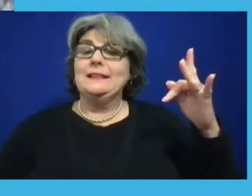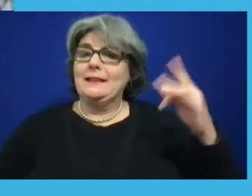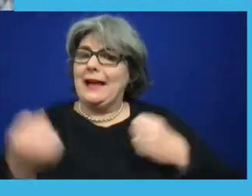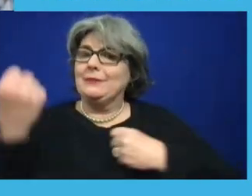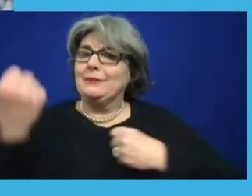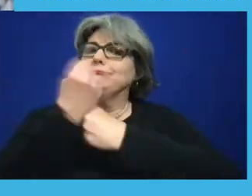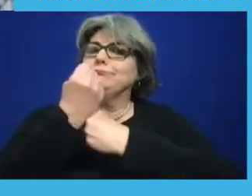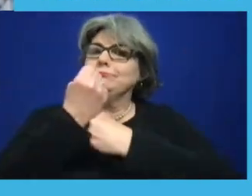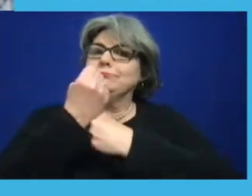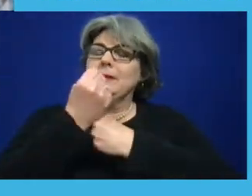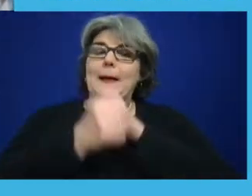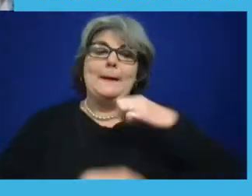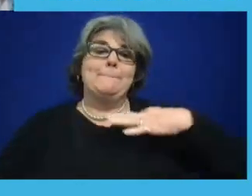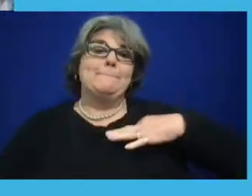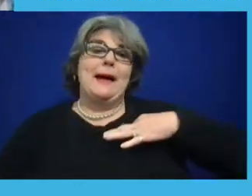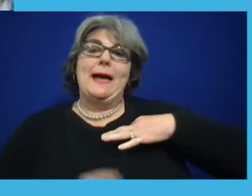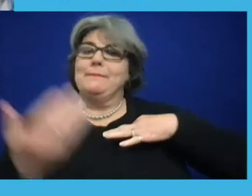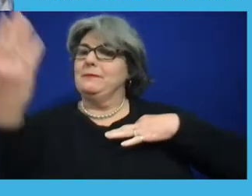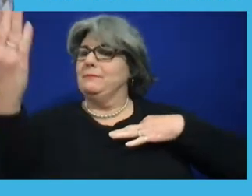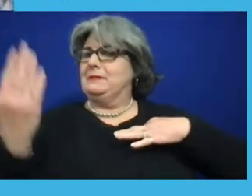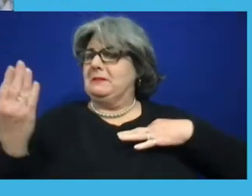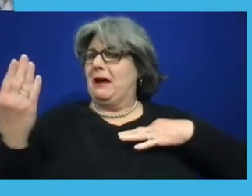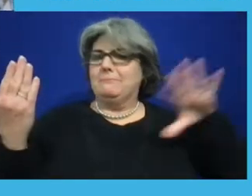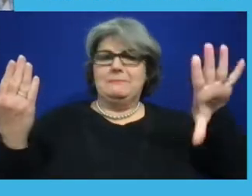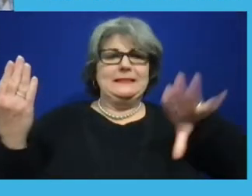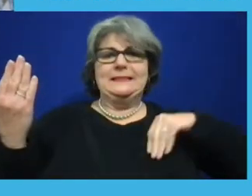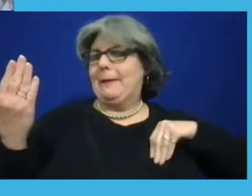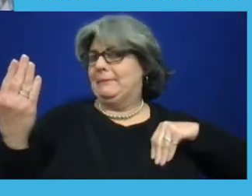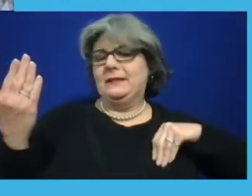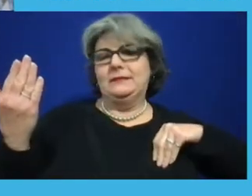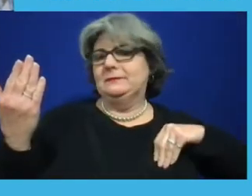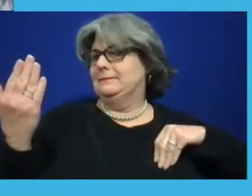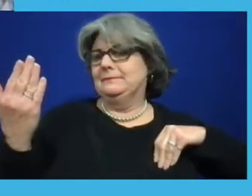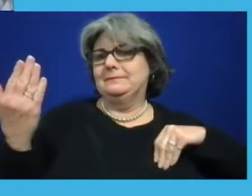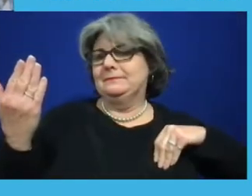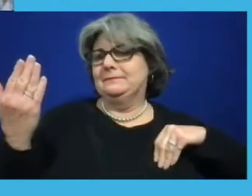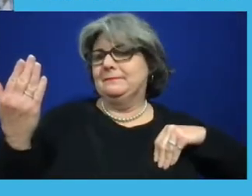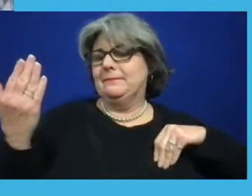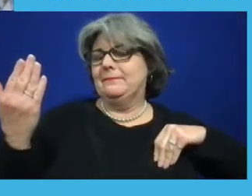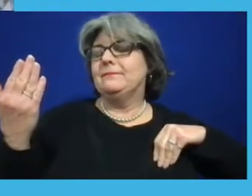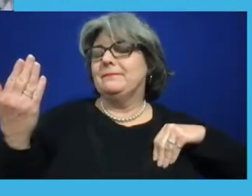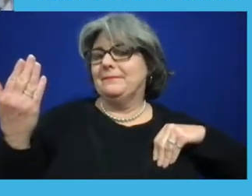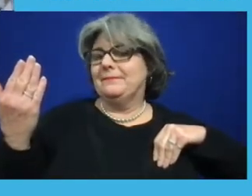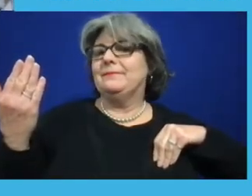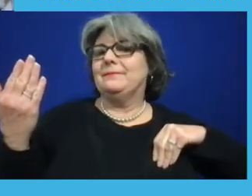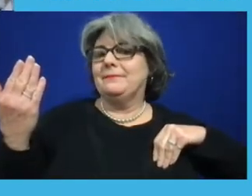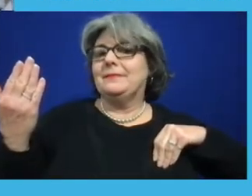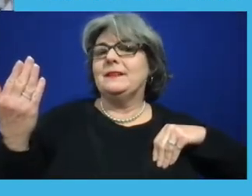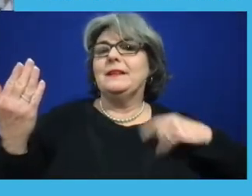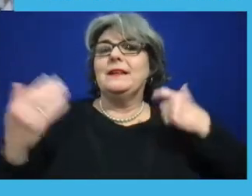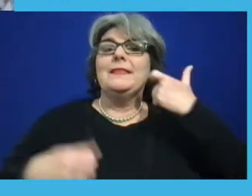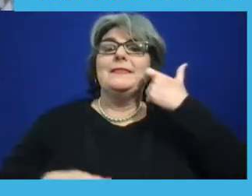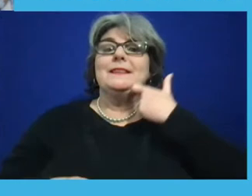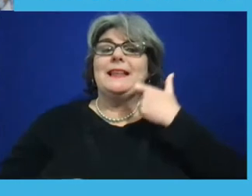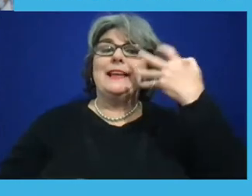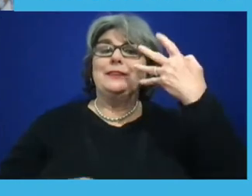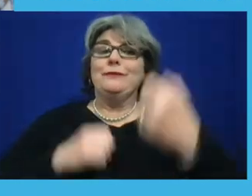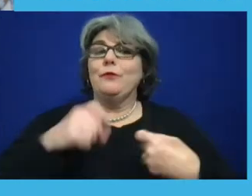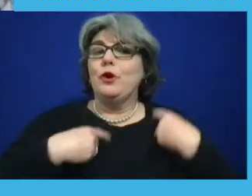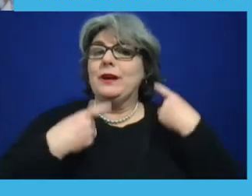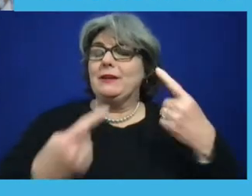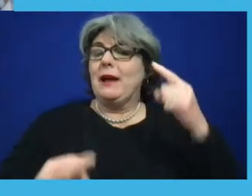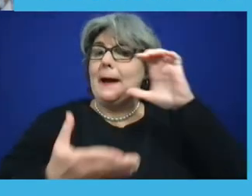Look, Georgia, in 2018, I stood for this job, and while my application was not fully accepted,